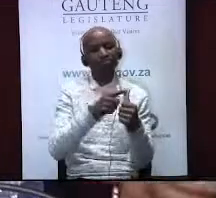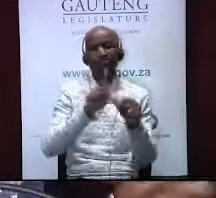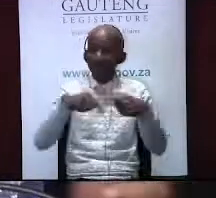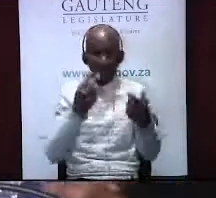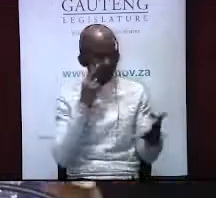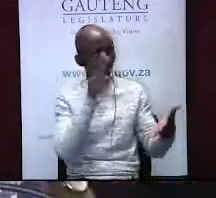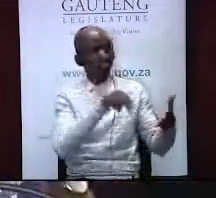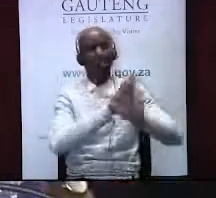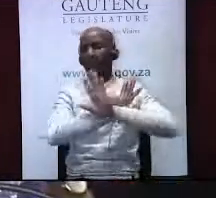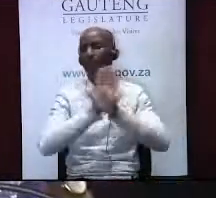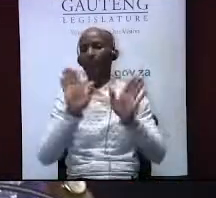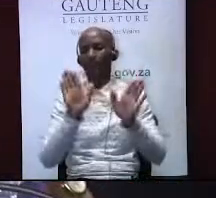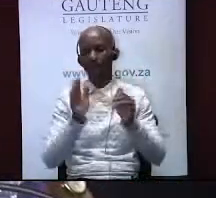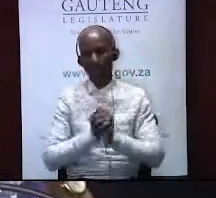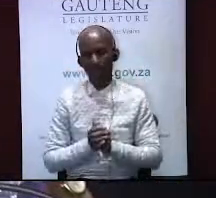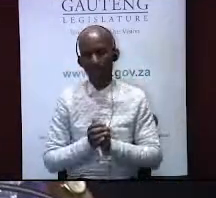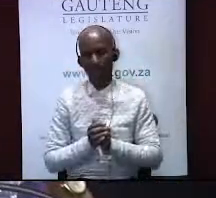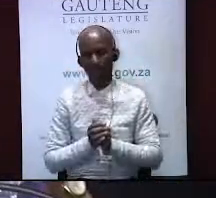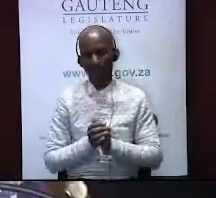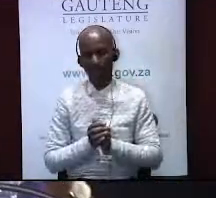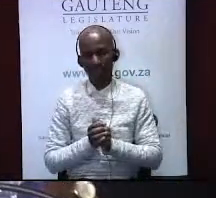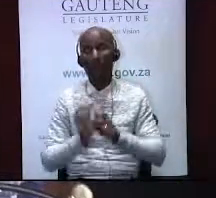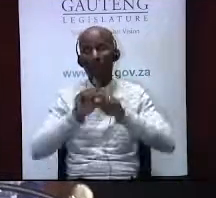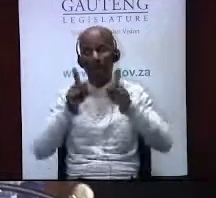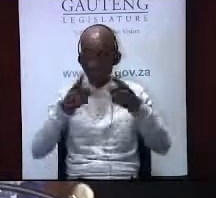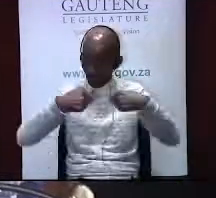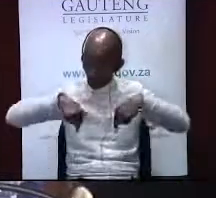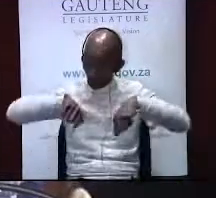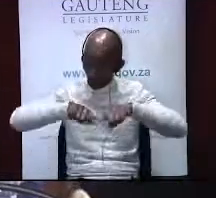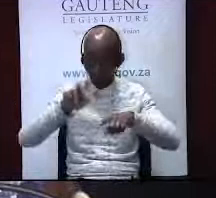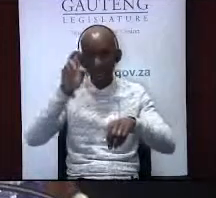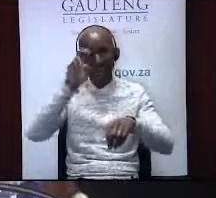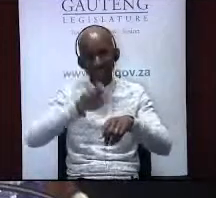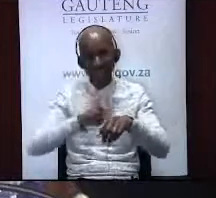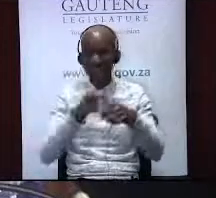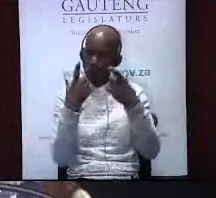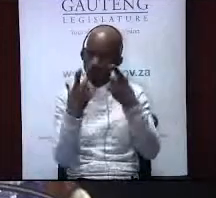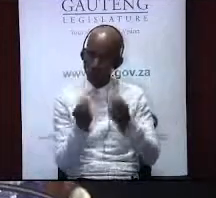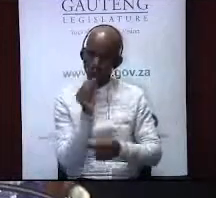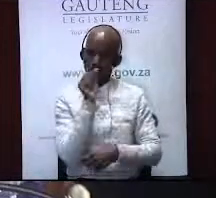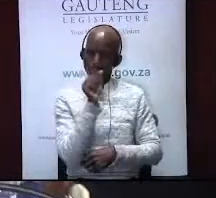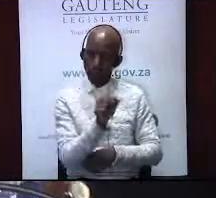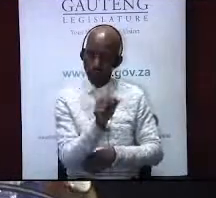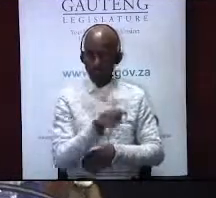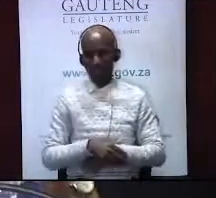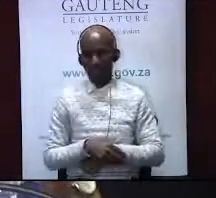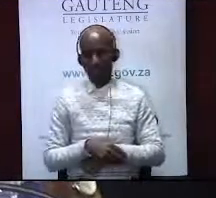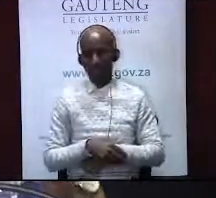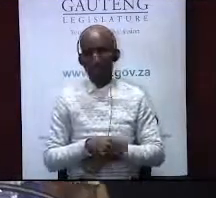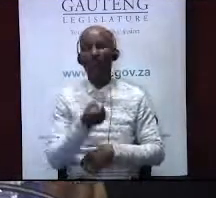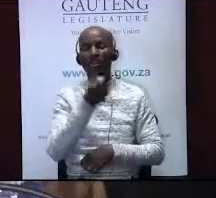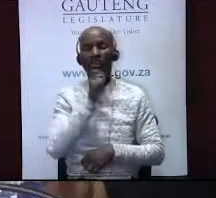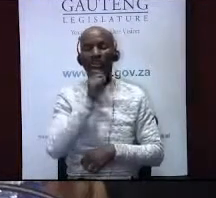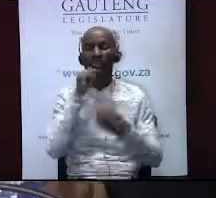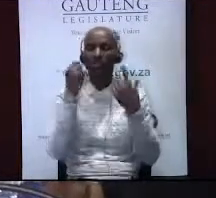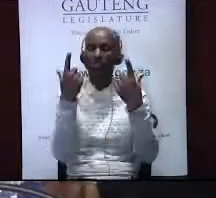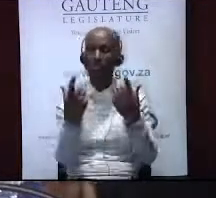be traced. But we need to do that. You know, we used to